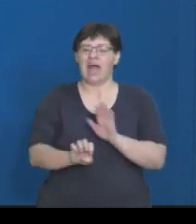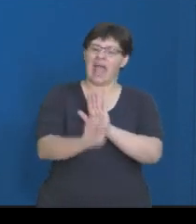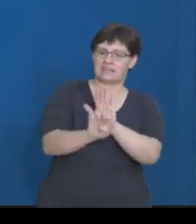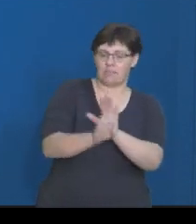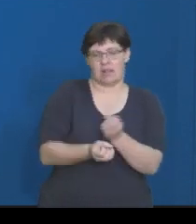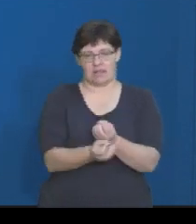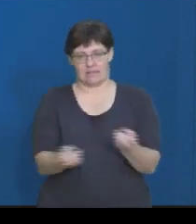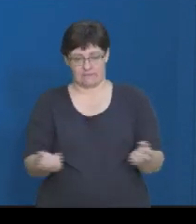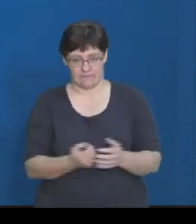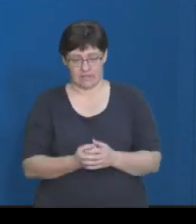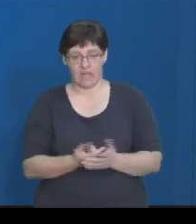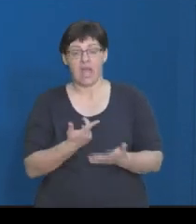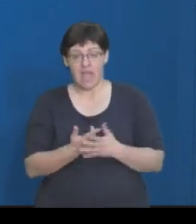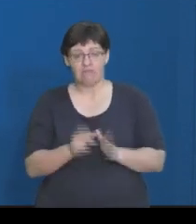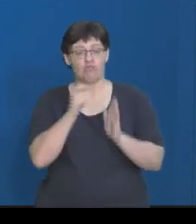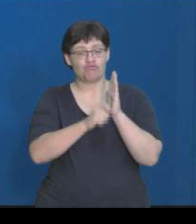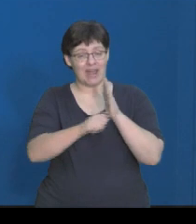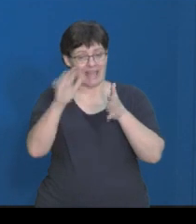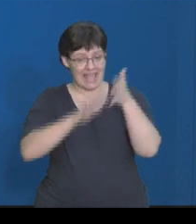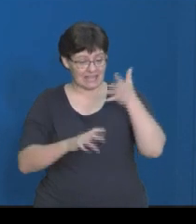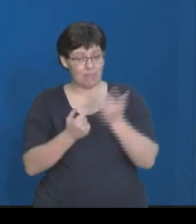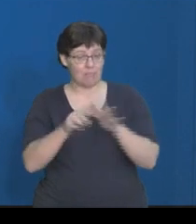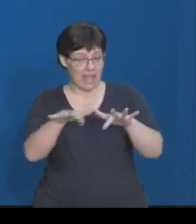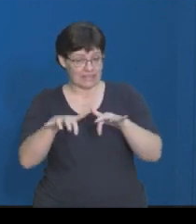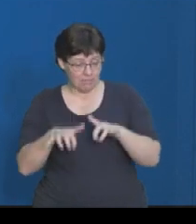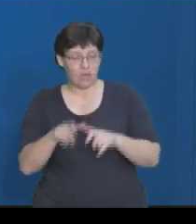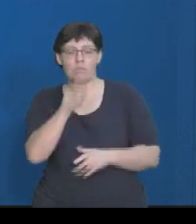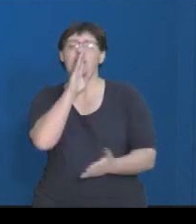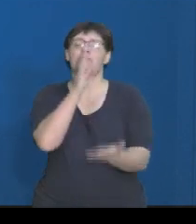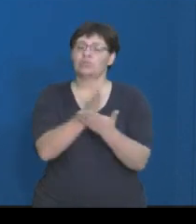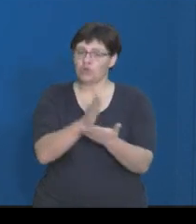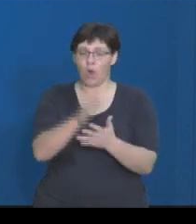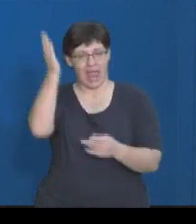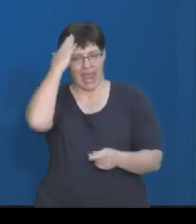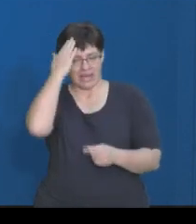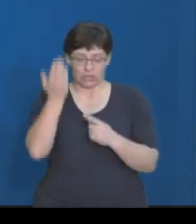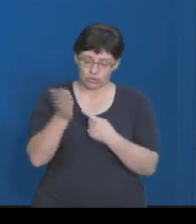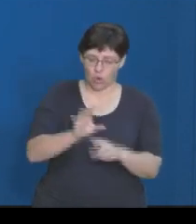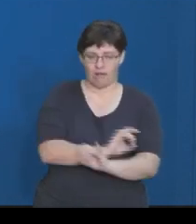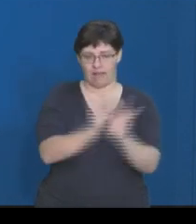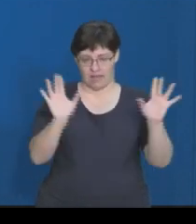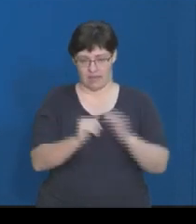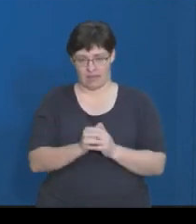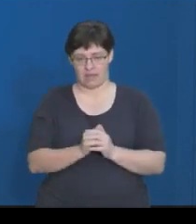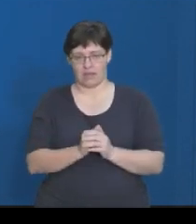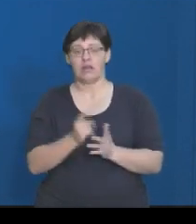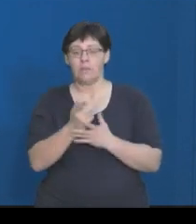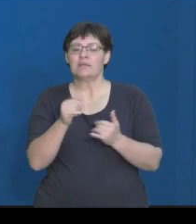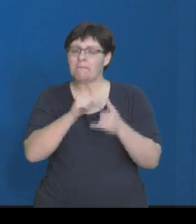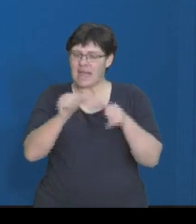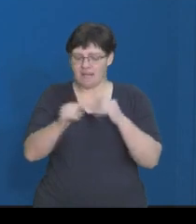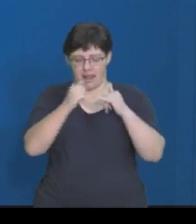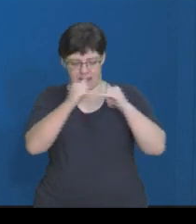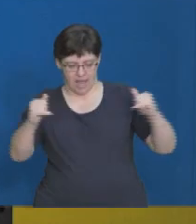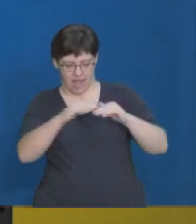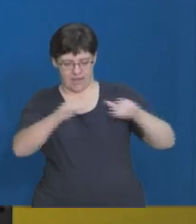give there. So remember, as you are writing your essay in the exam, please show your headings. I would advise that you boys and girls underline your